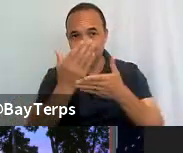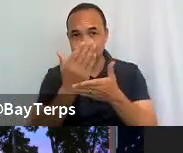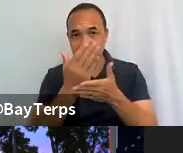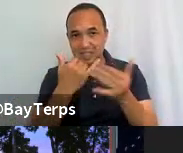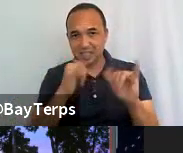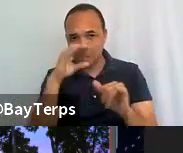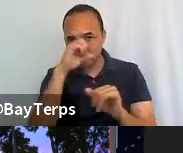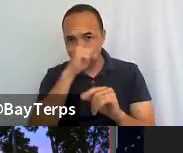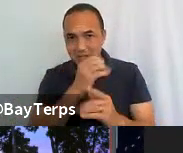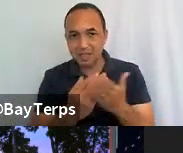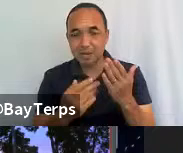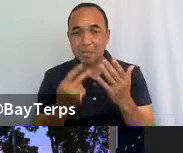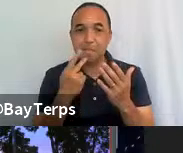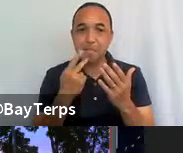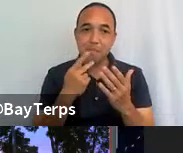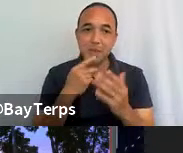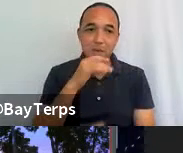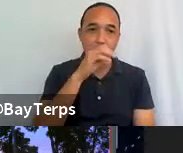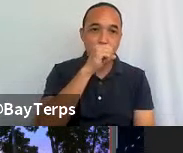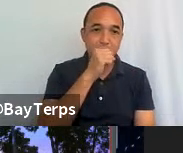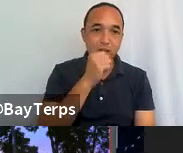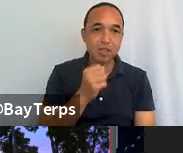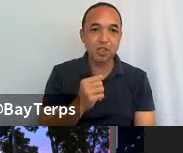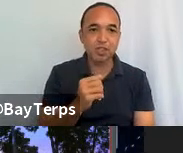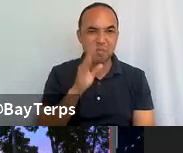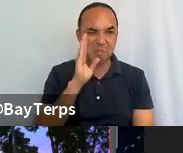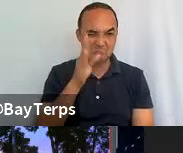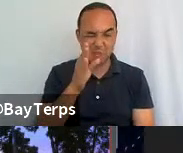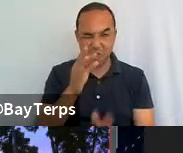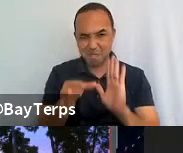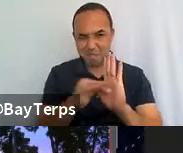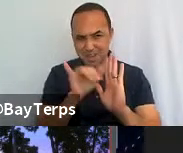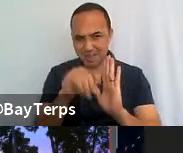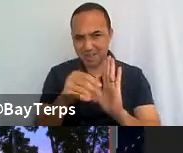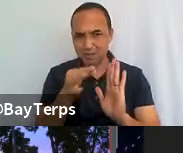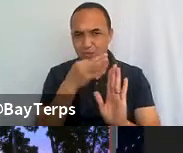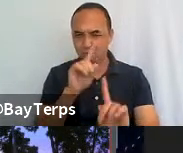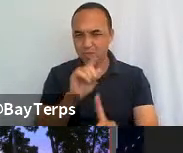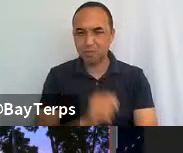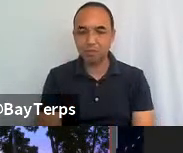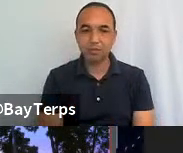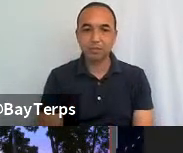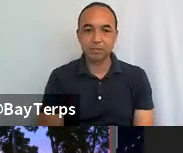down here. So I'm going to get to that in just a minute.